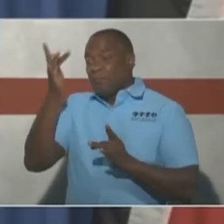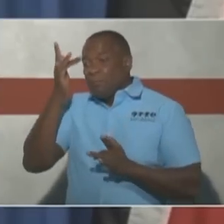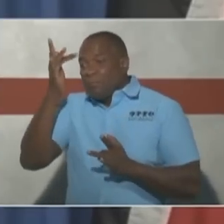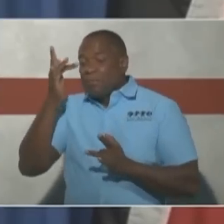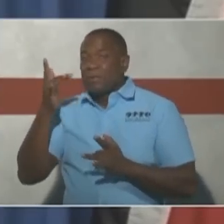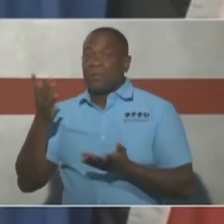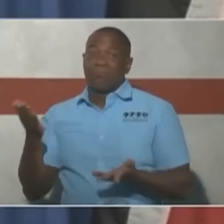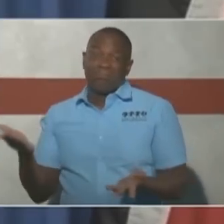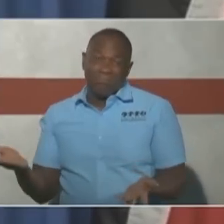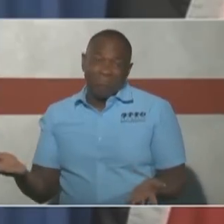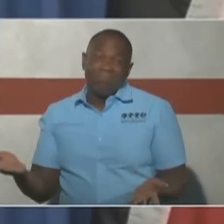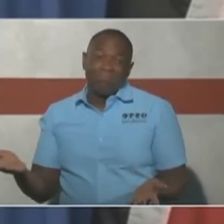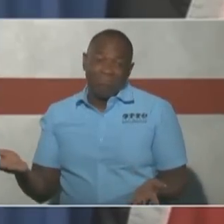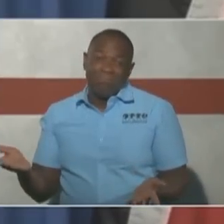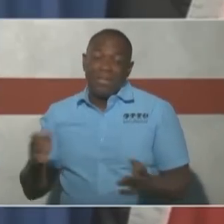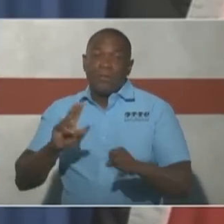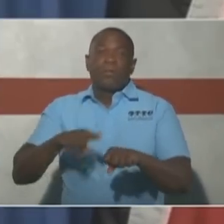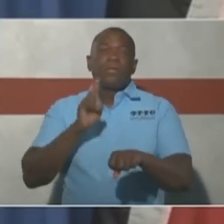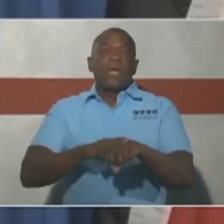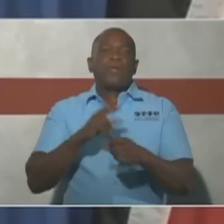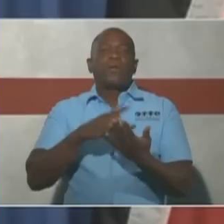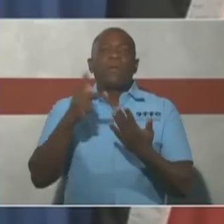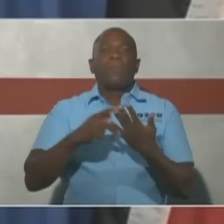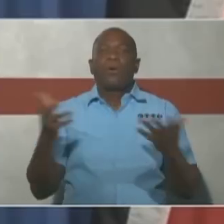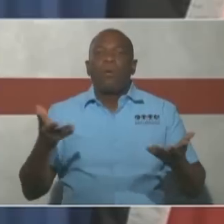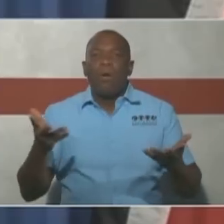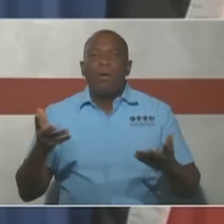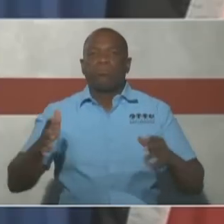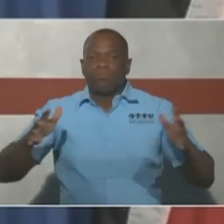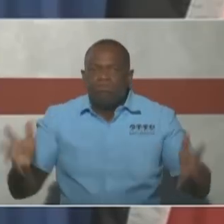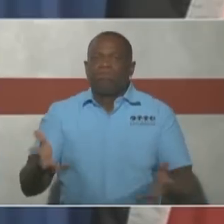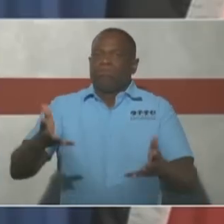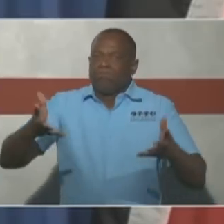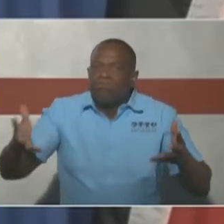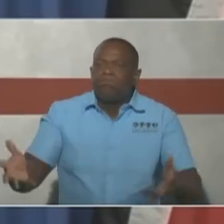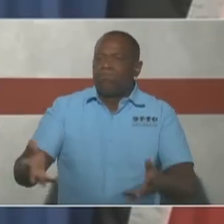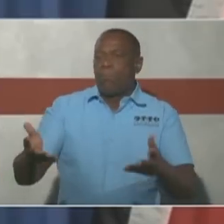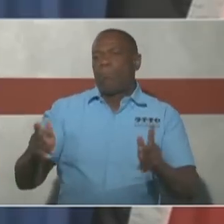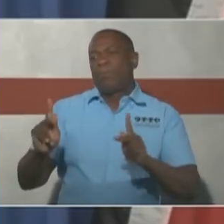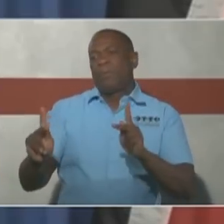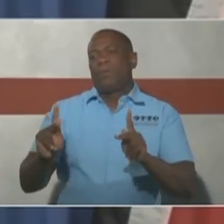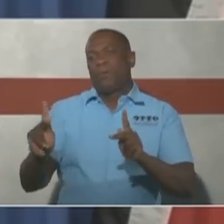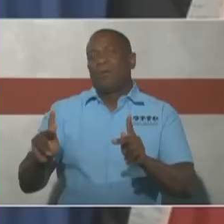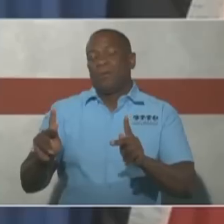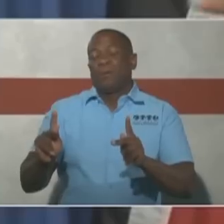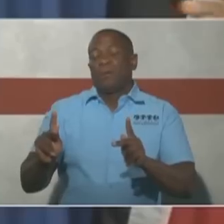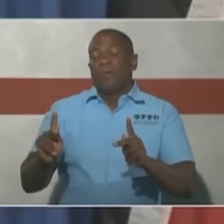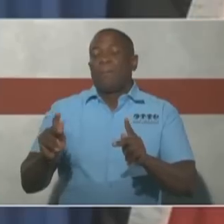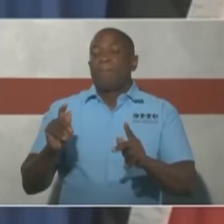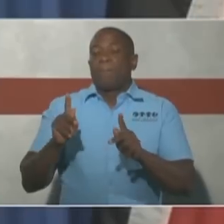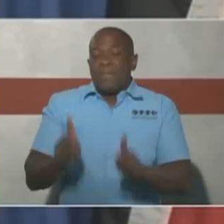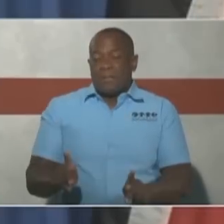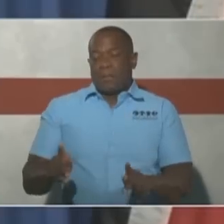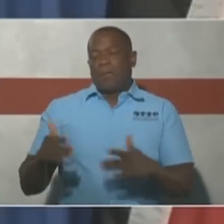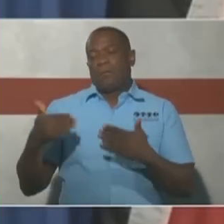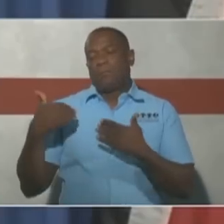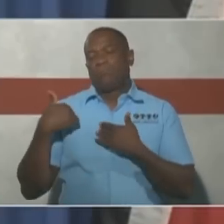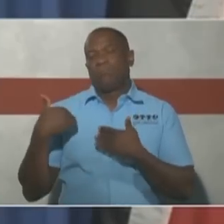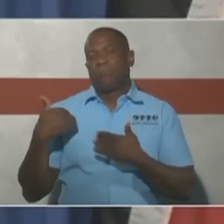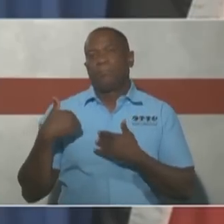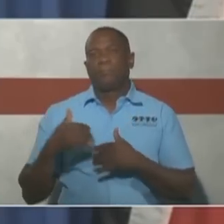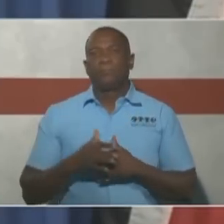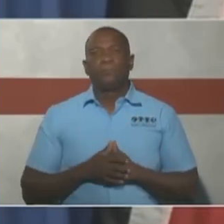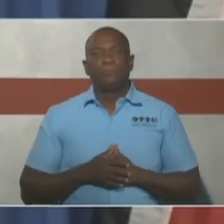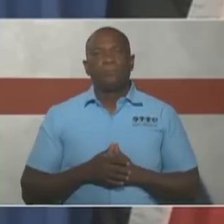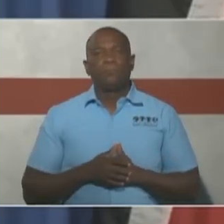aged. Somebody brought it there. Home in your own house, you have grandparents, you have parents, you have people in the family who have comorbidity.